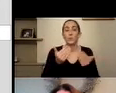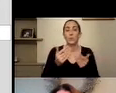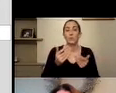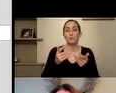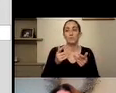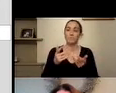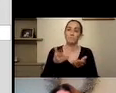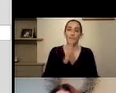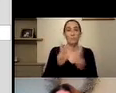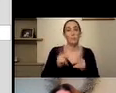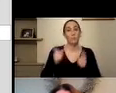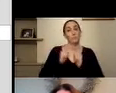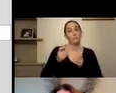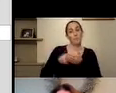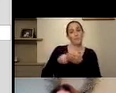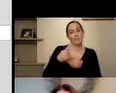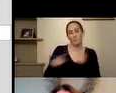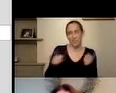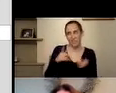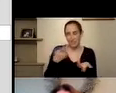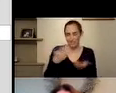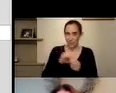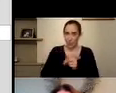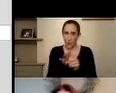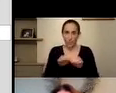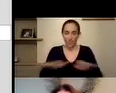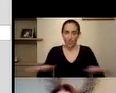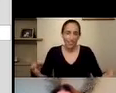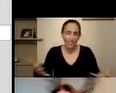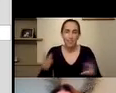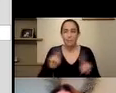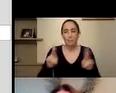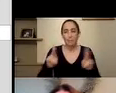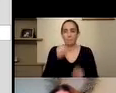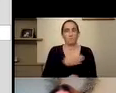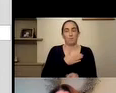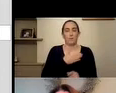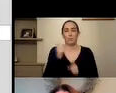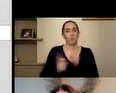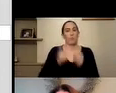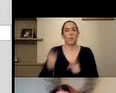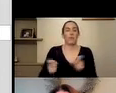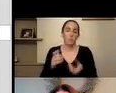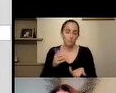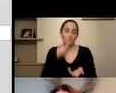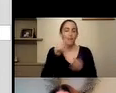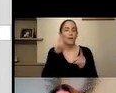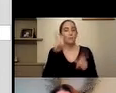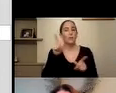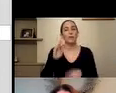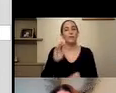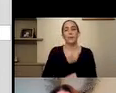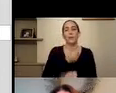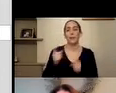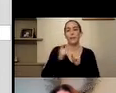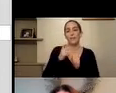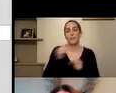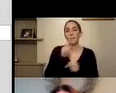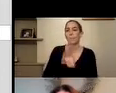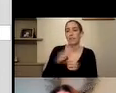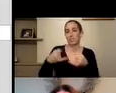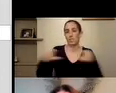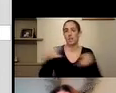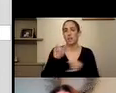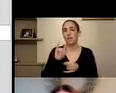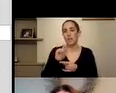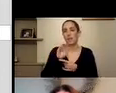of COVID, so it's not unusual that our gifts and pledges line item is down about $20 million, as we typically have